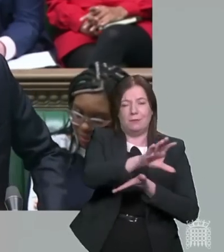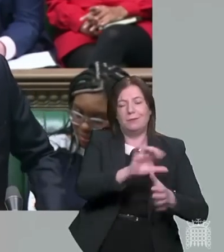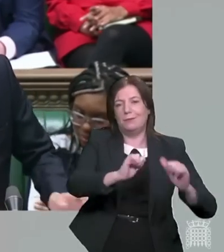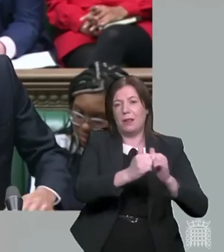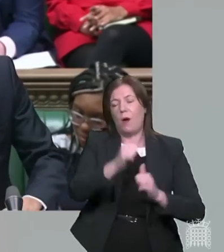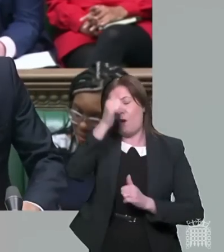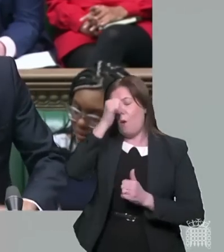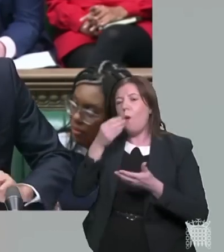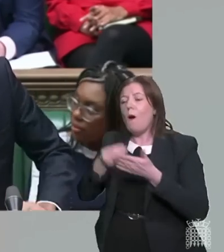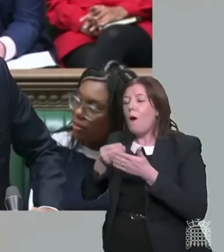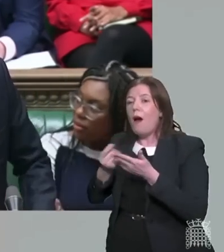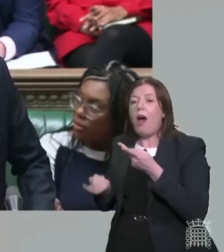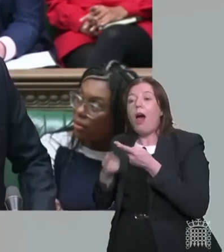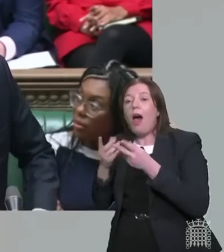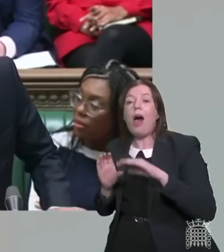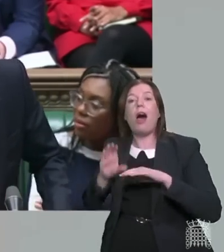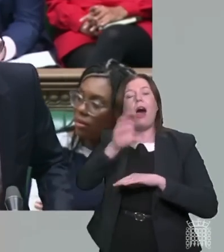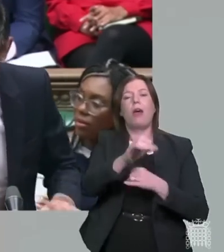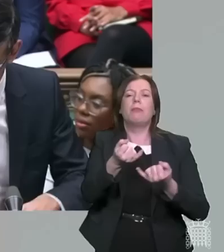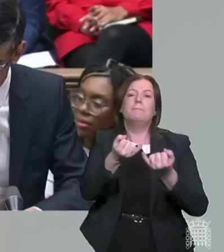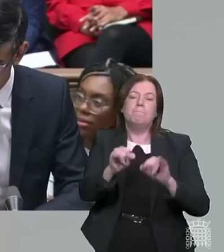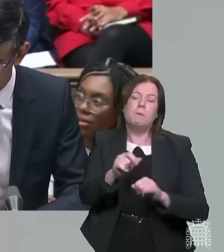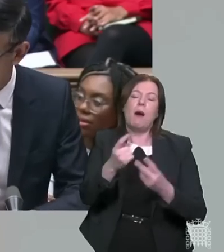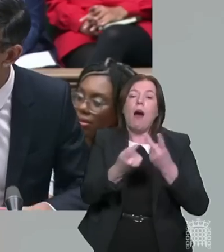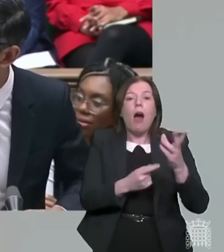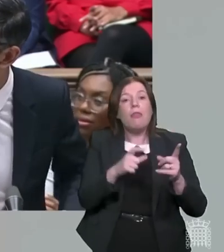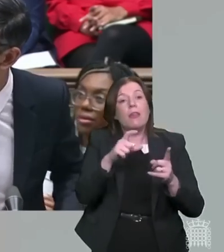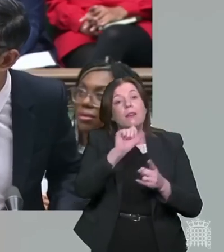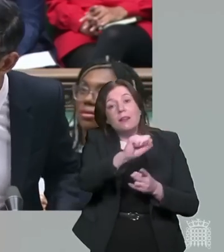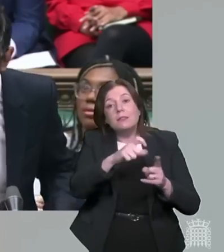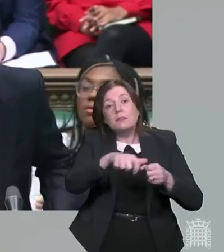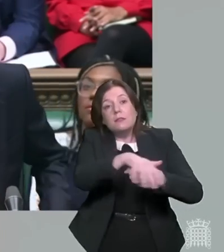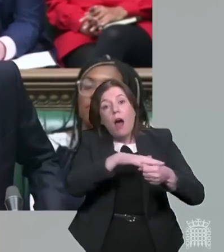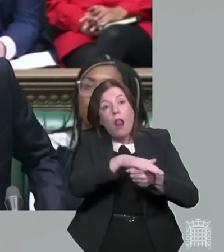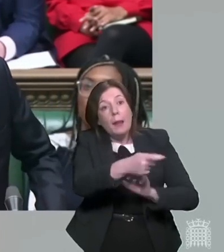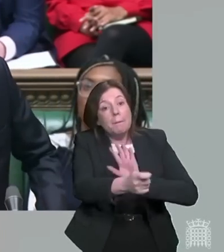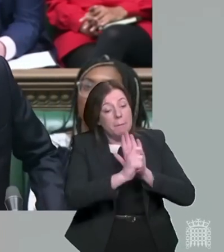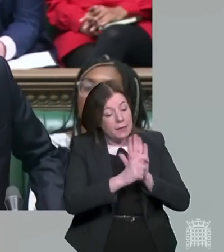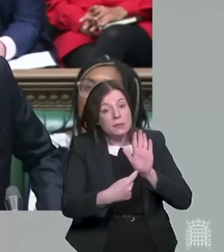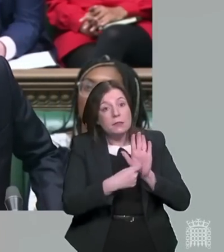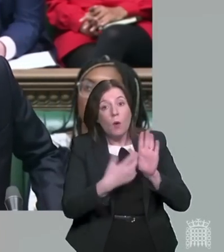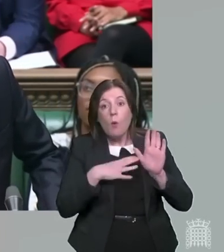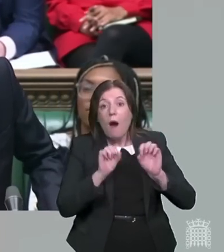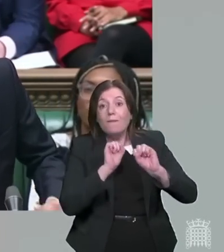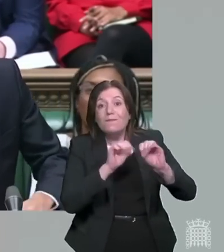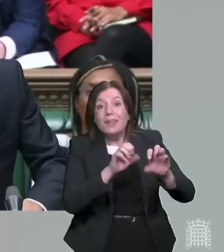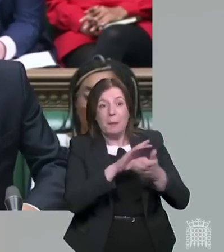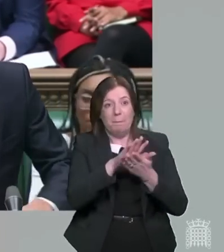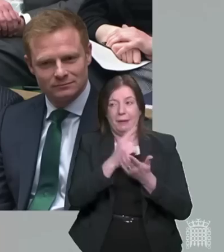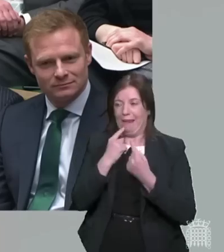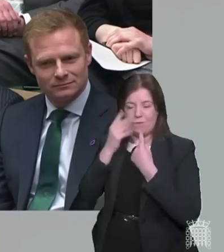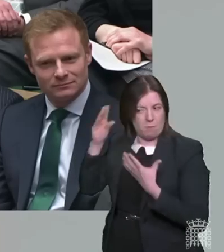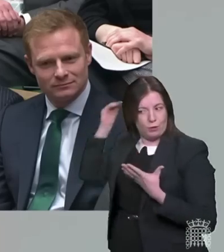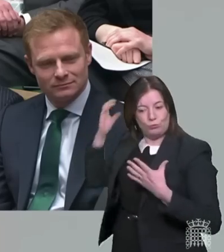about the Levelling Up Fund, but all bids, including that made by Dudley Council, can receive feedback to strengthen their bid for future rounds of